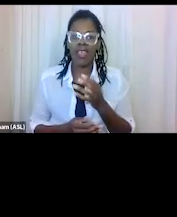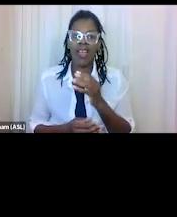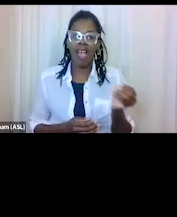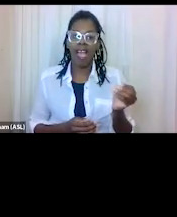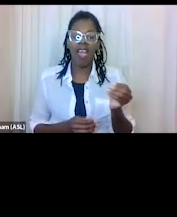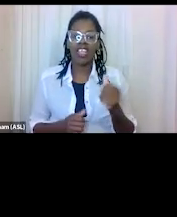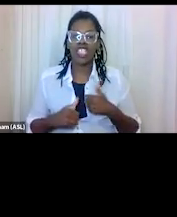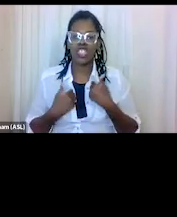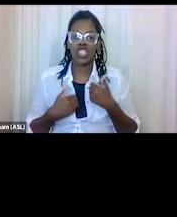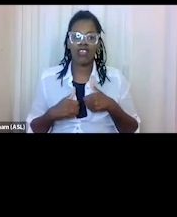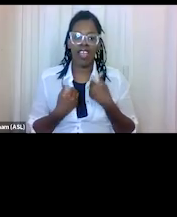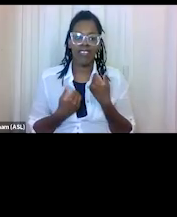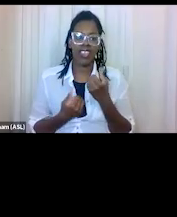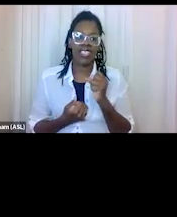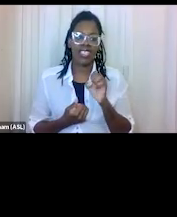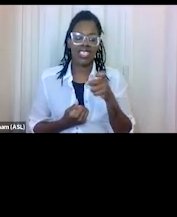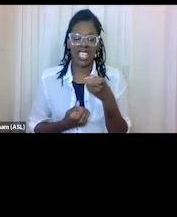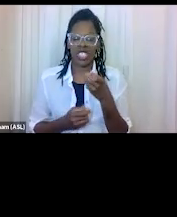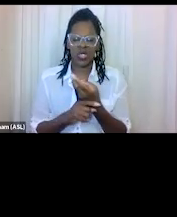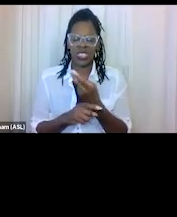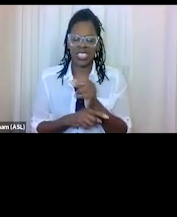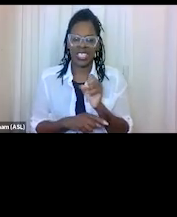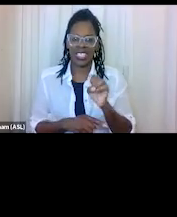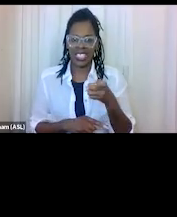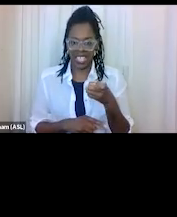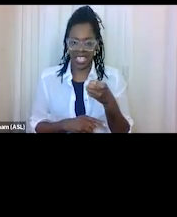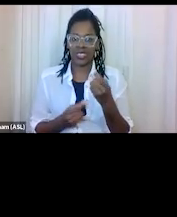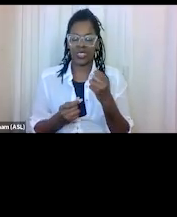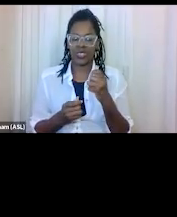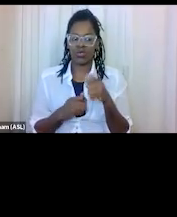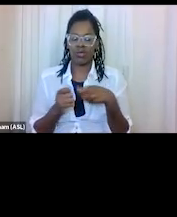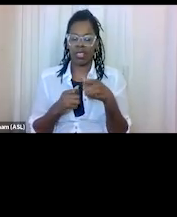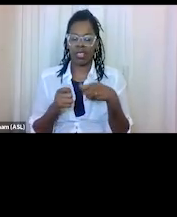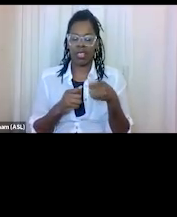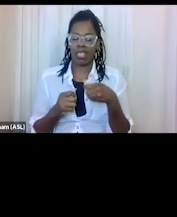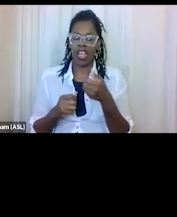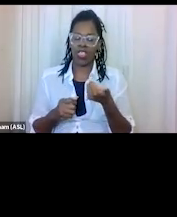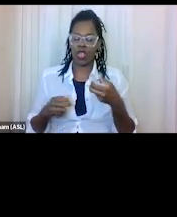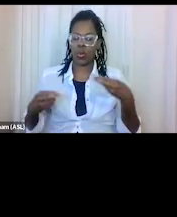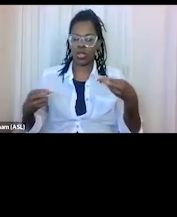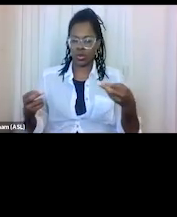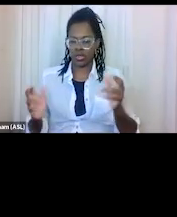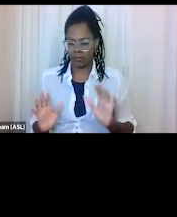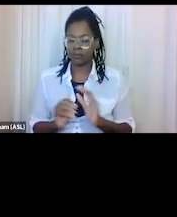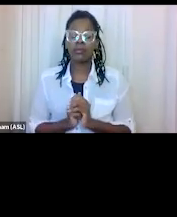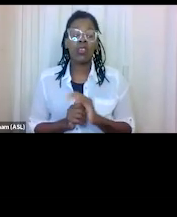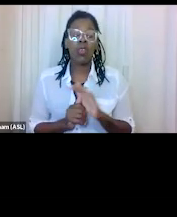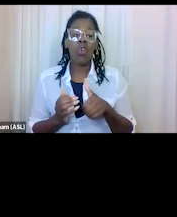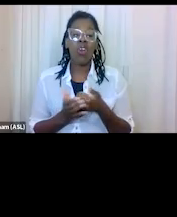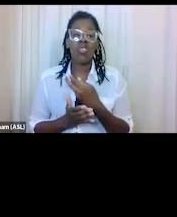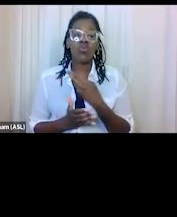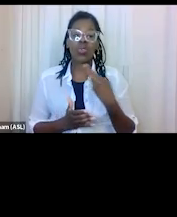survival sex, using sex to obtain needed resources. So all of these risk